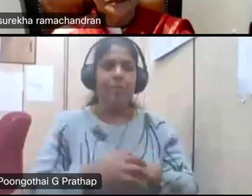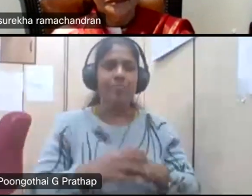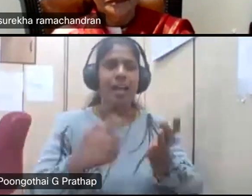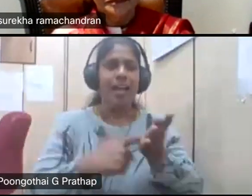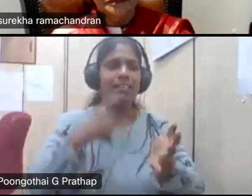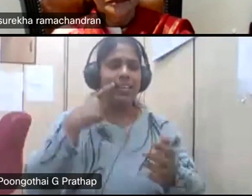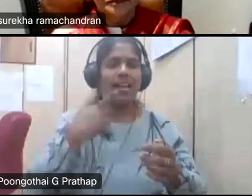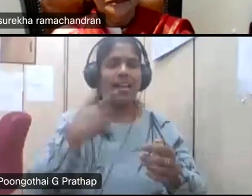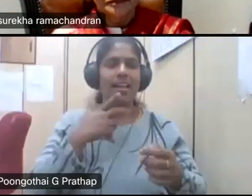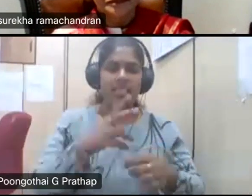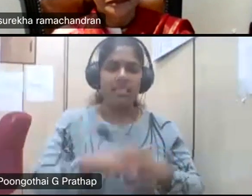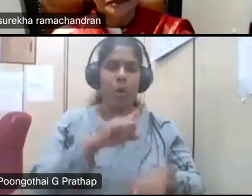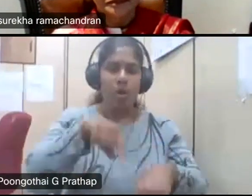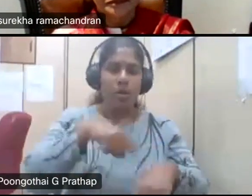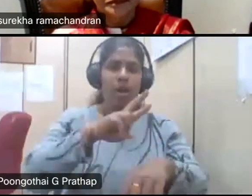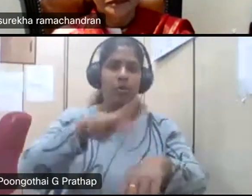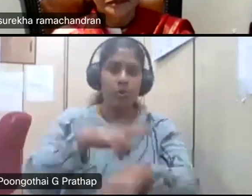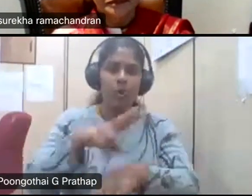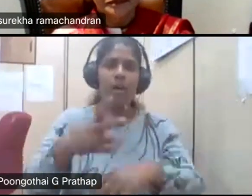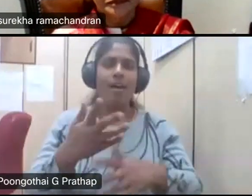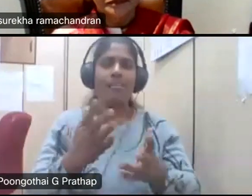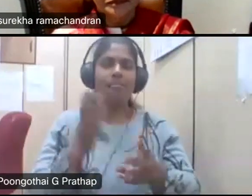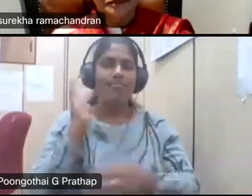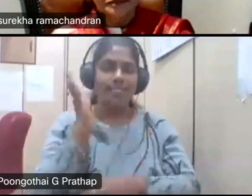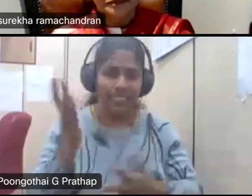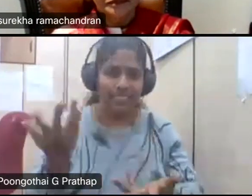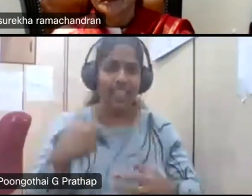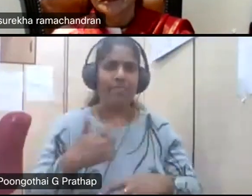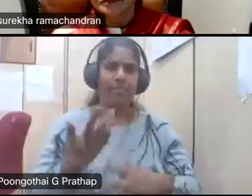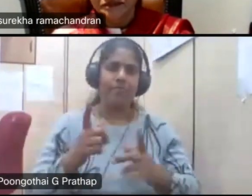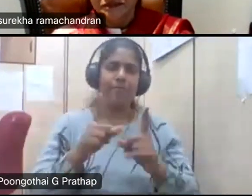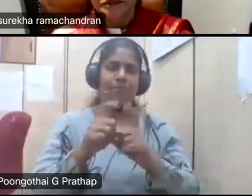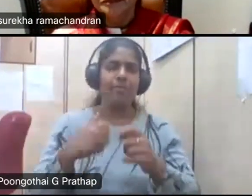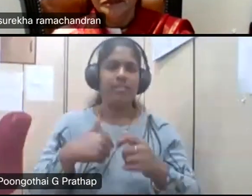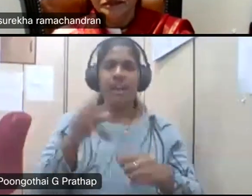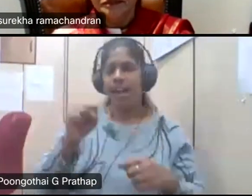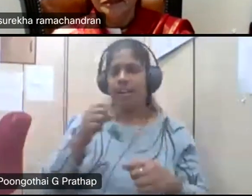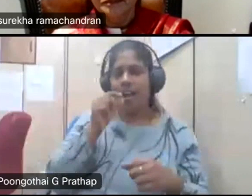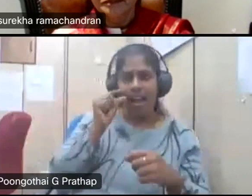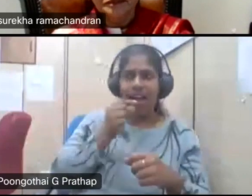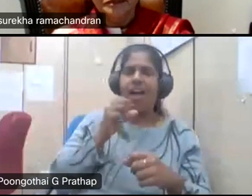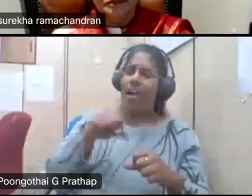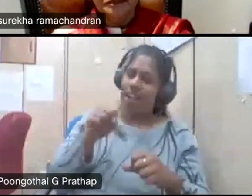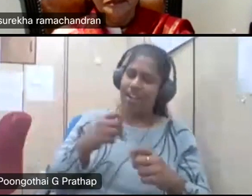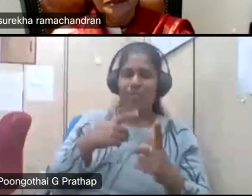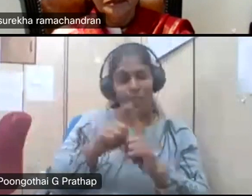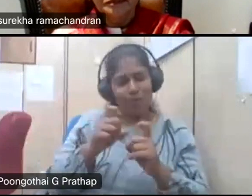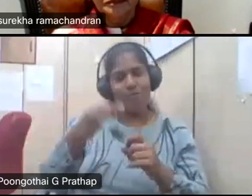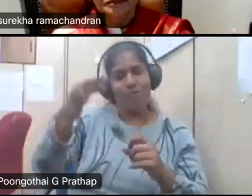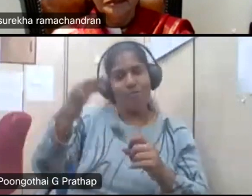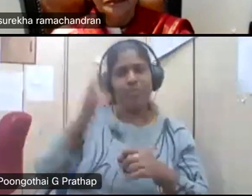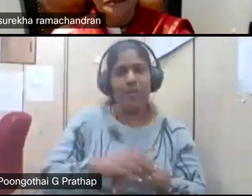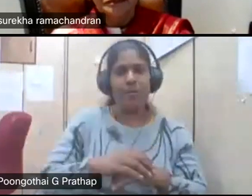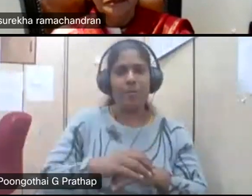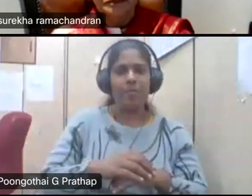to 1 hour or 2 hour session, sort of like, and we surely can do this. We'll be surely. Yes, sir, definitely. We should do it, sir. We'll definitely do it. Another 8 and